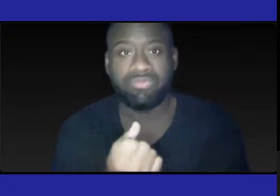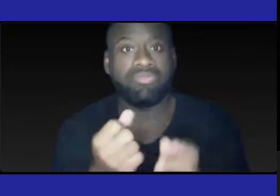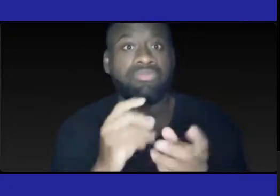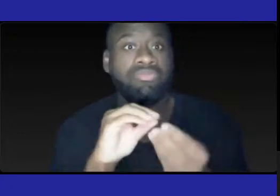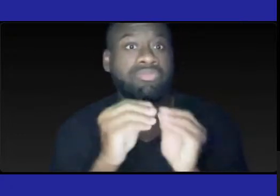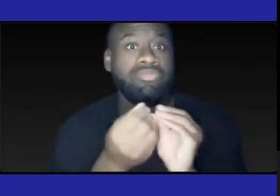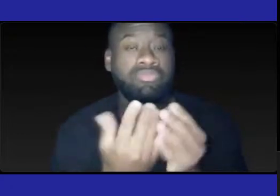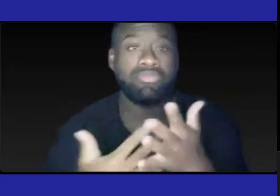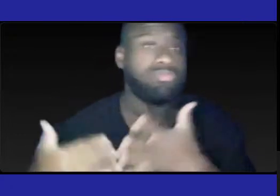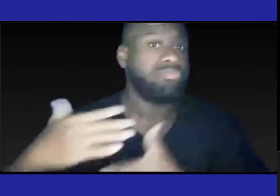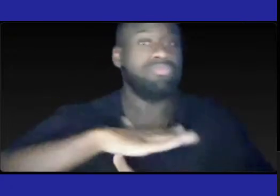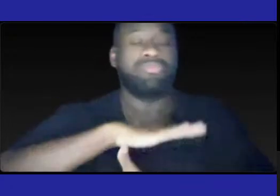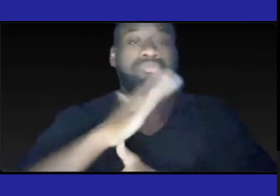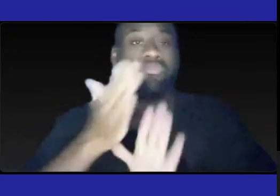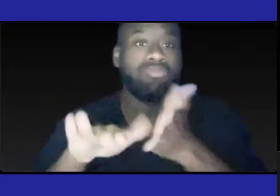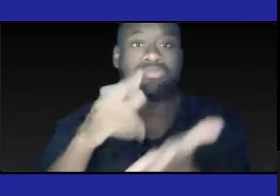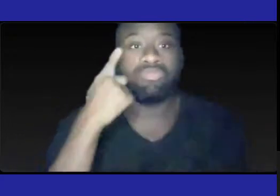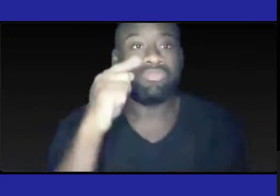States. And